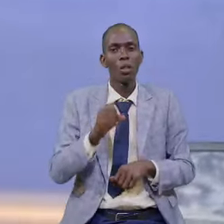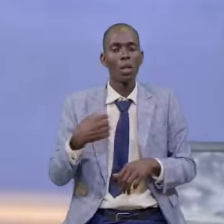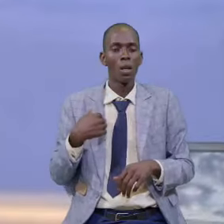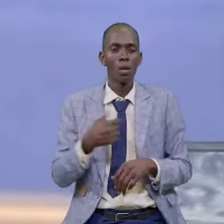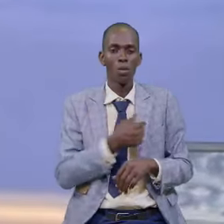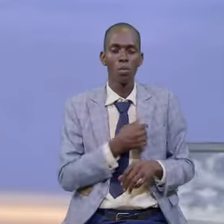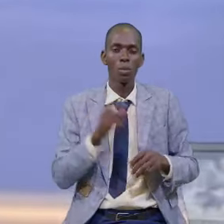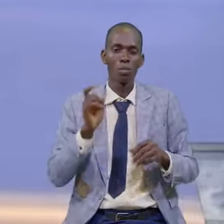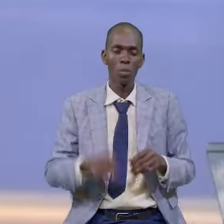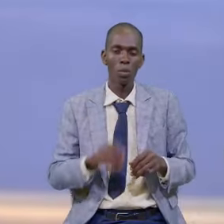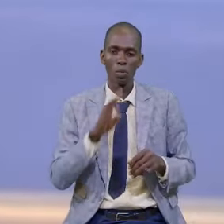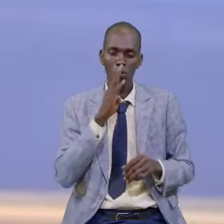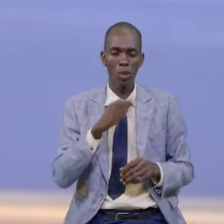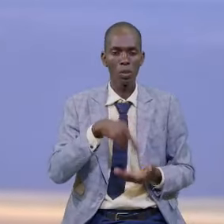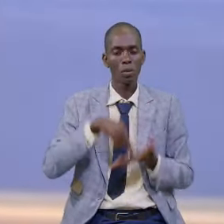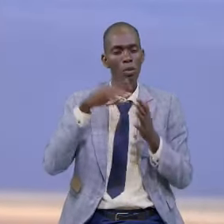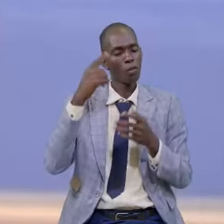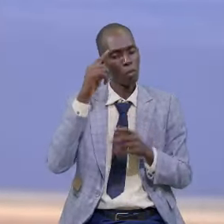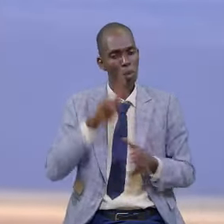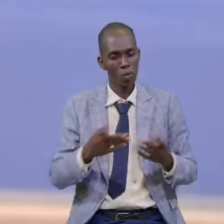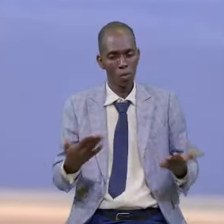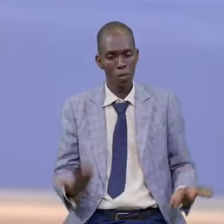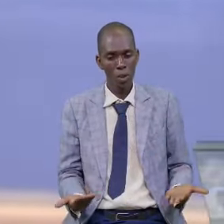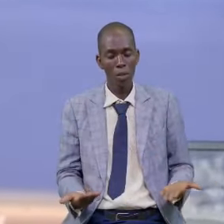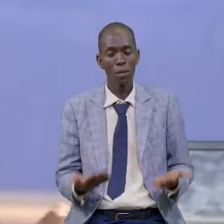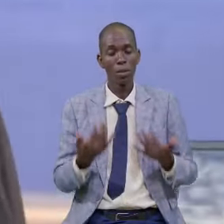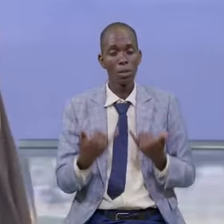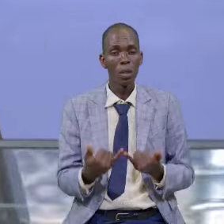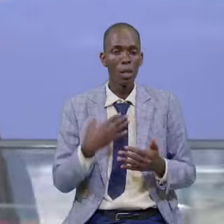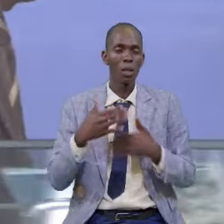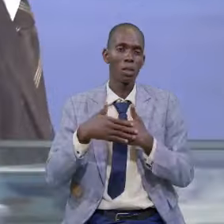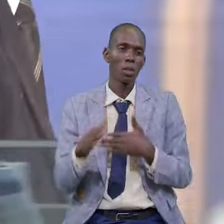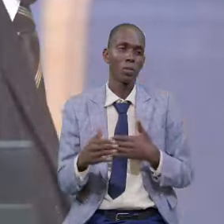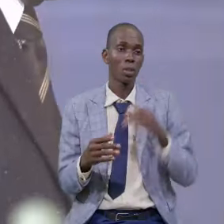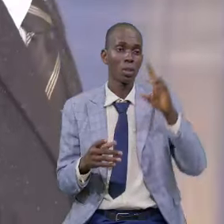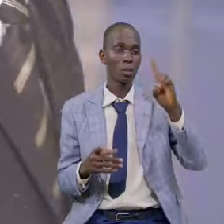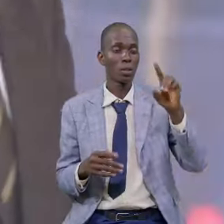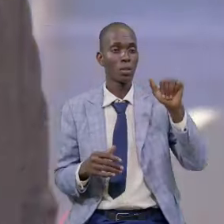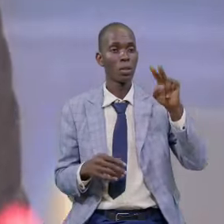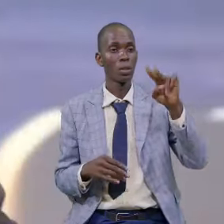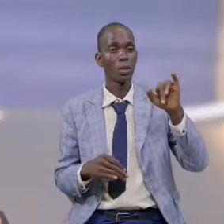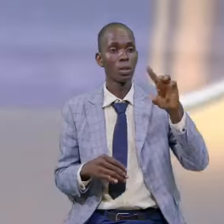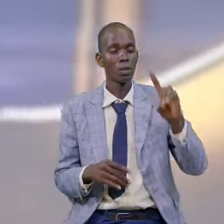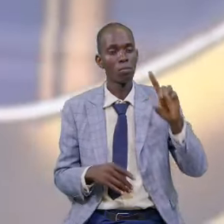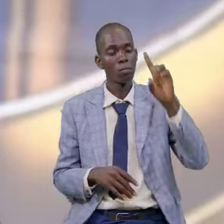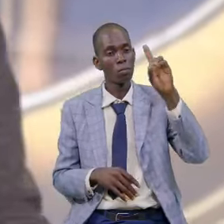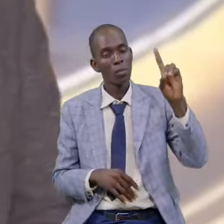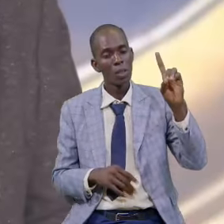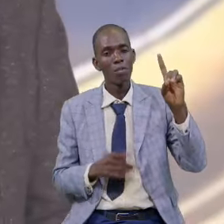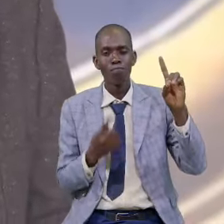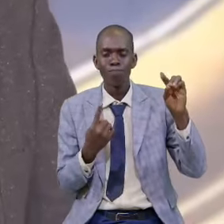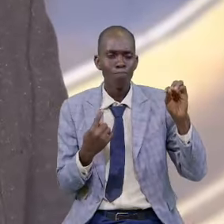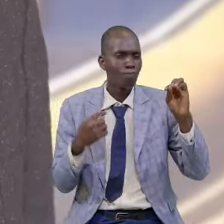David, daring ambassador, virtuous. Virtuous. That's a man with